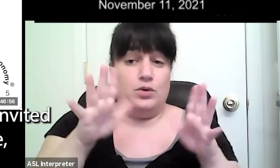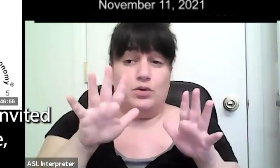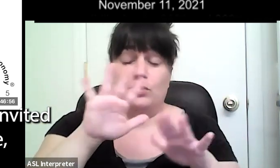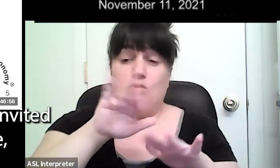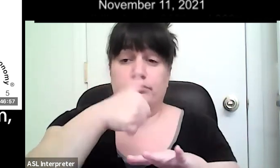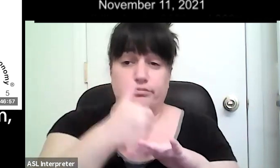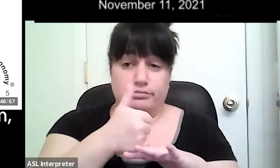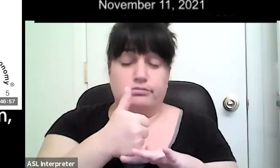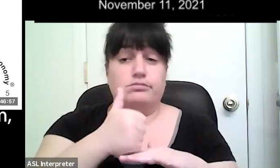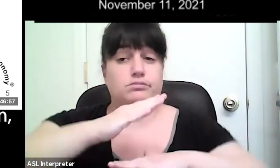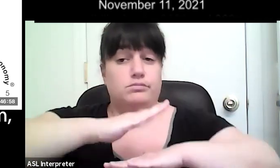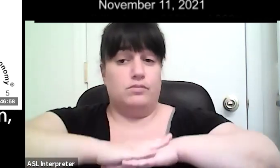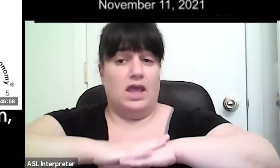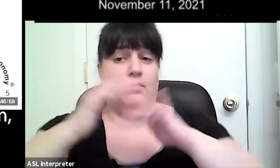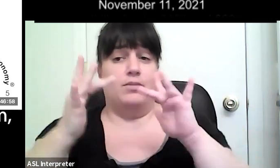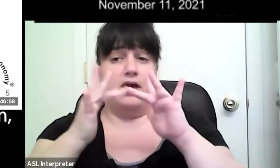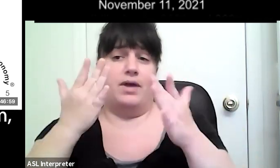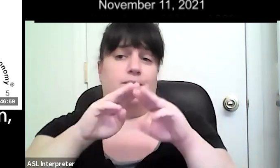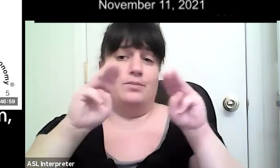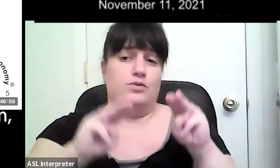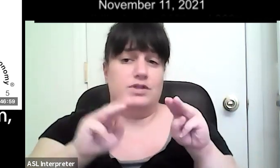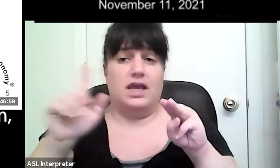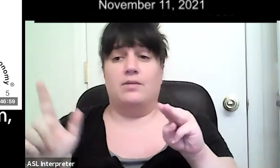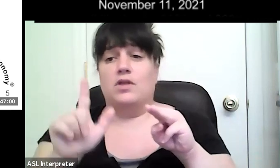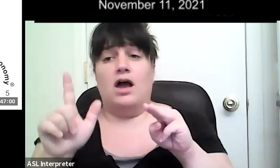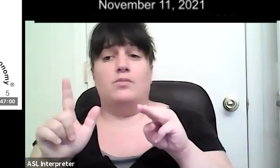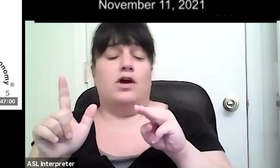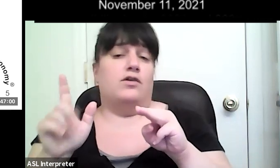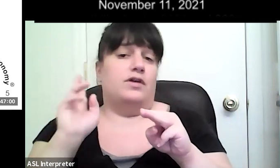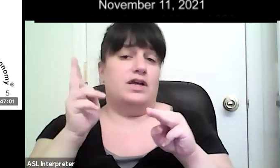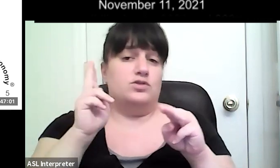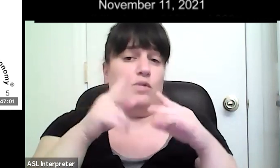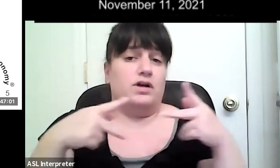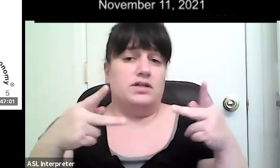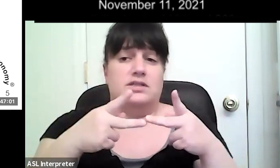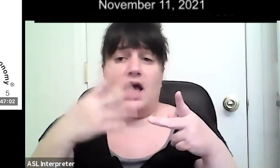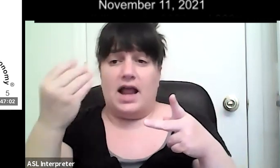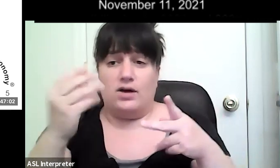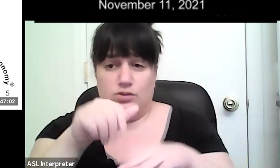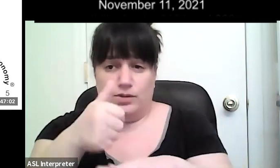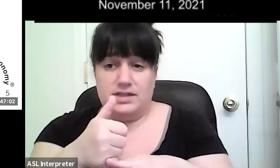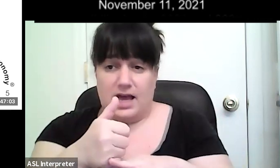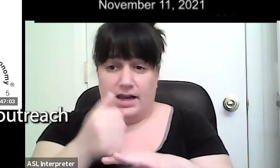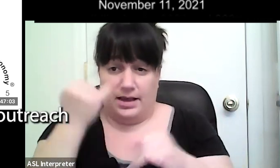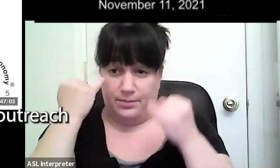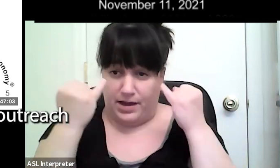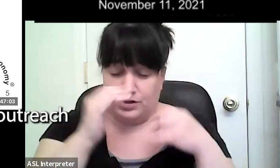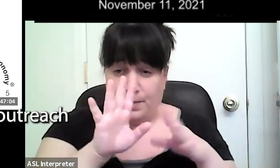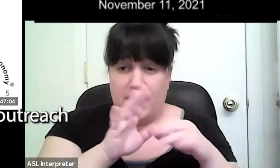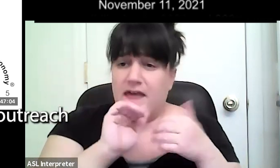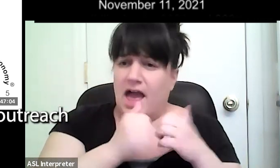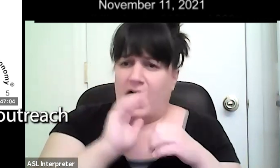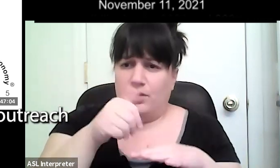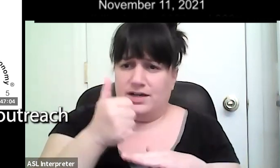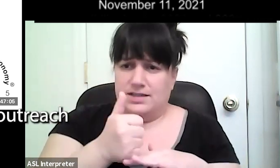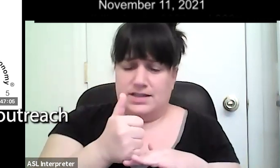an outreach table, and it could be at a museum, a library, historical site, outdoor setting. How are you going to set